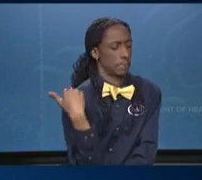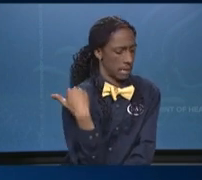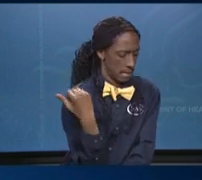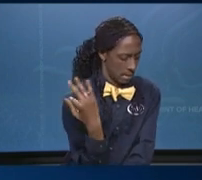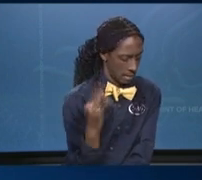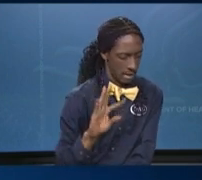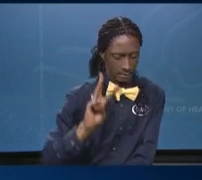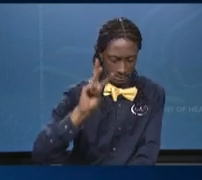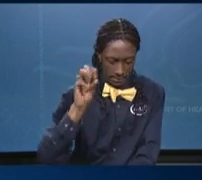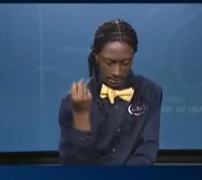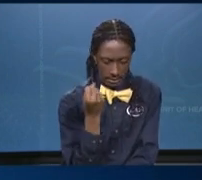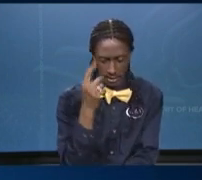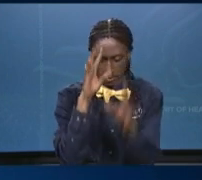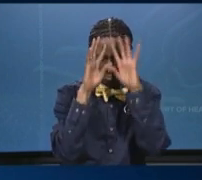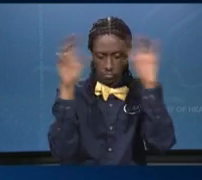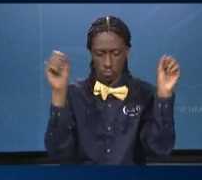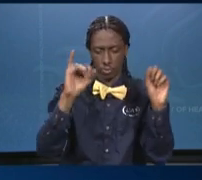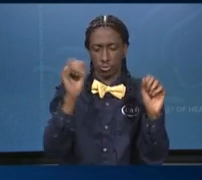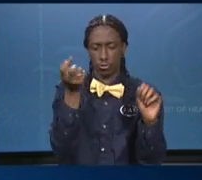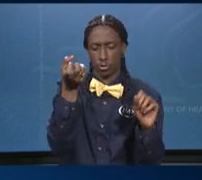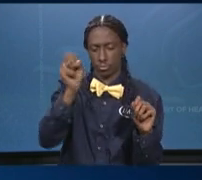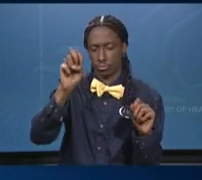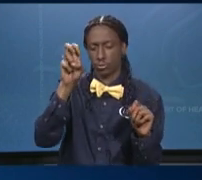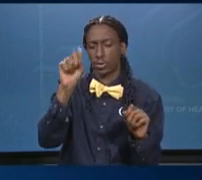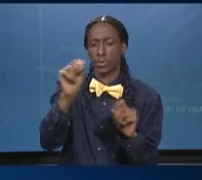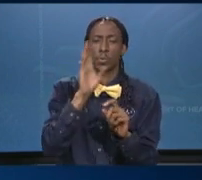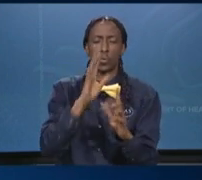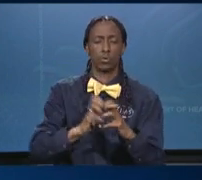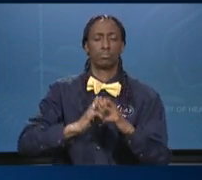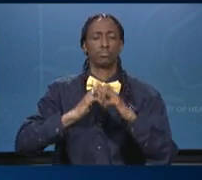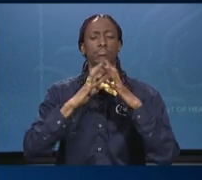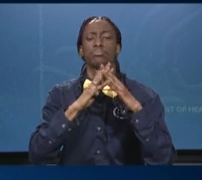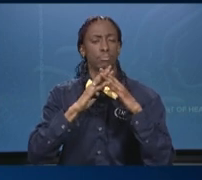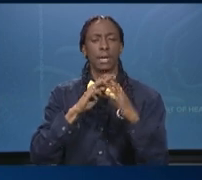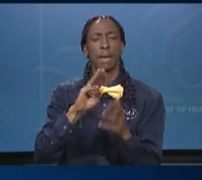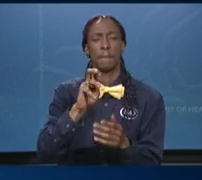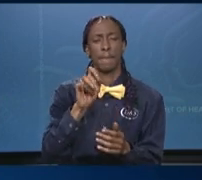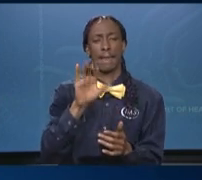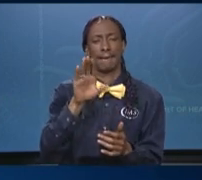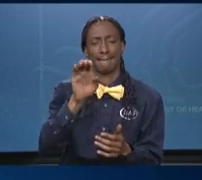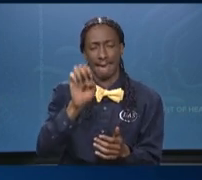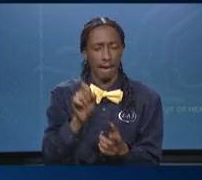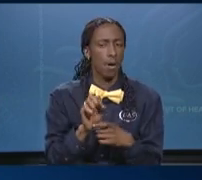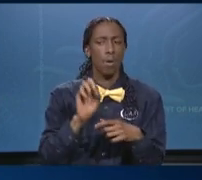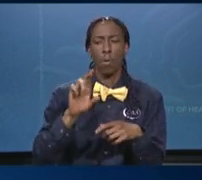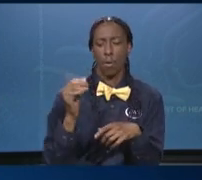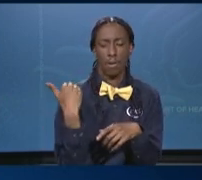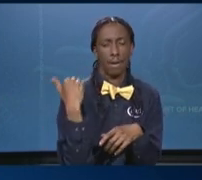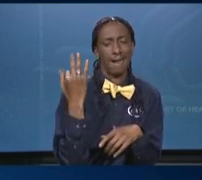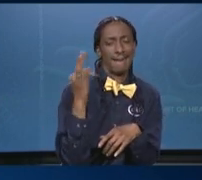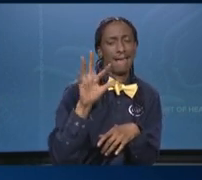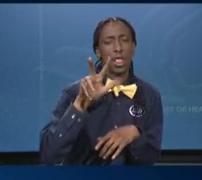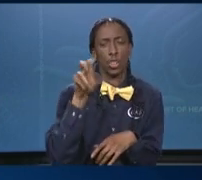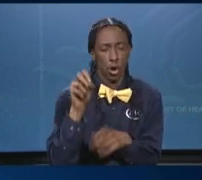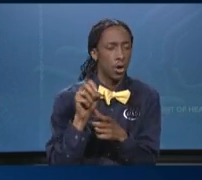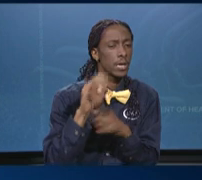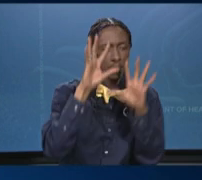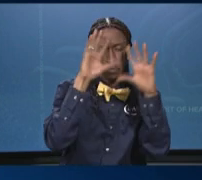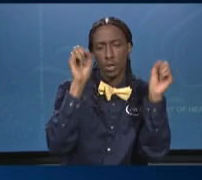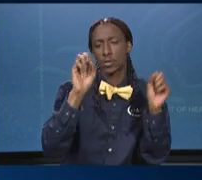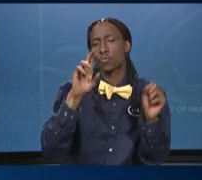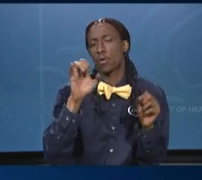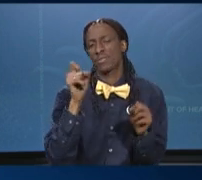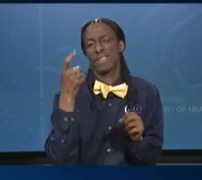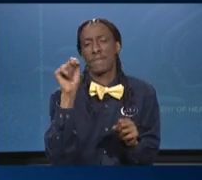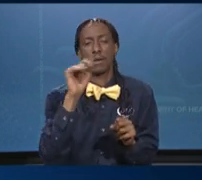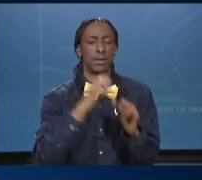1960s when President Johnson was about to enact Medicare, or just as in the 1930s when President Roosevelt was enacting